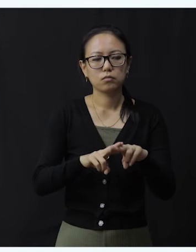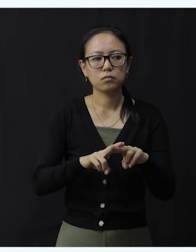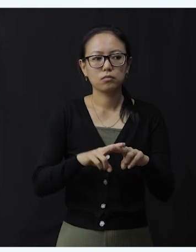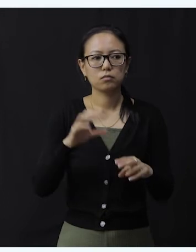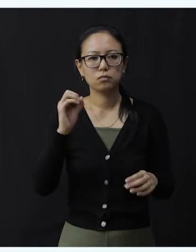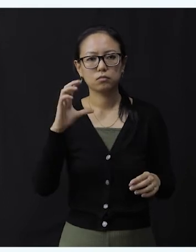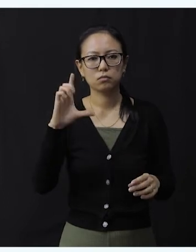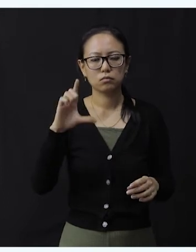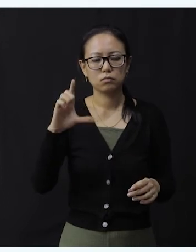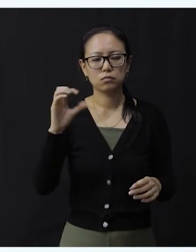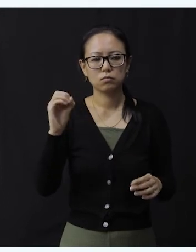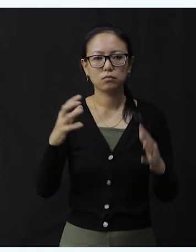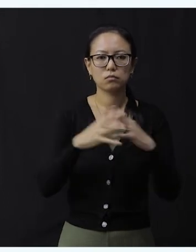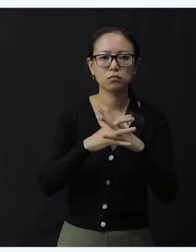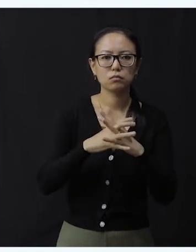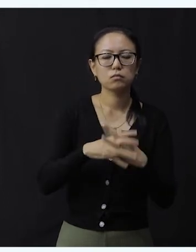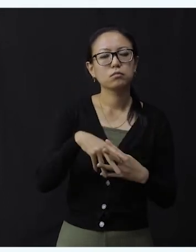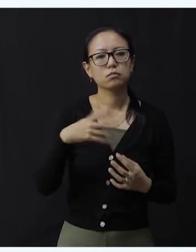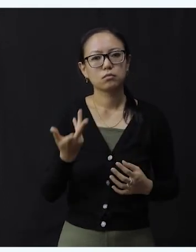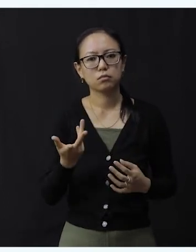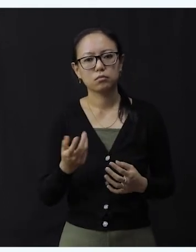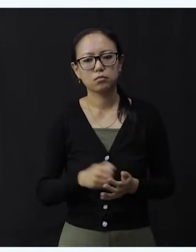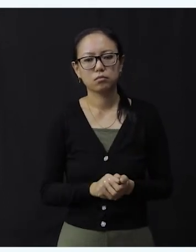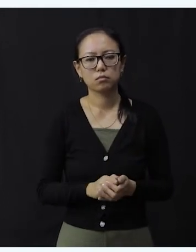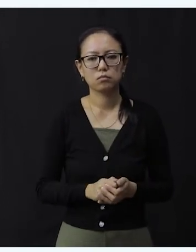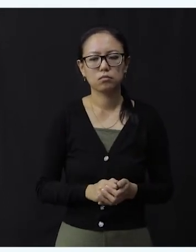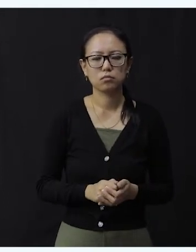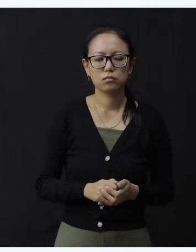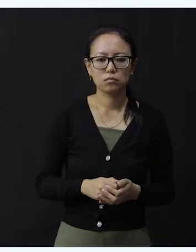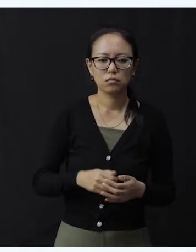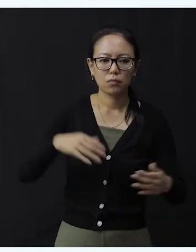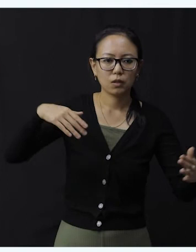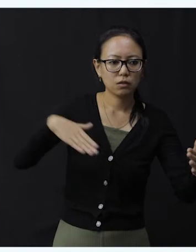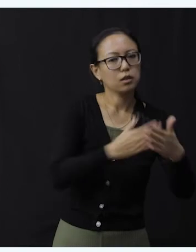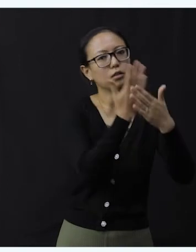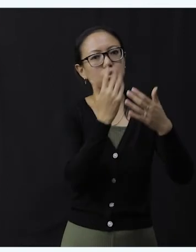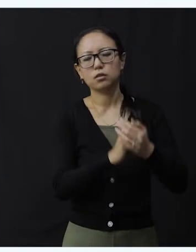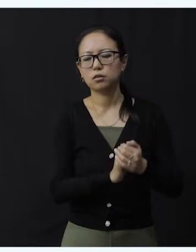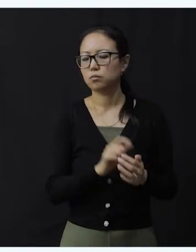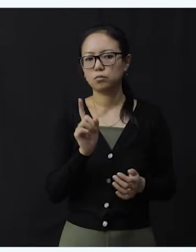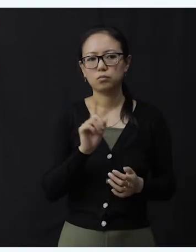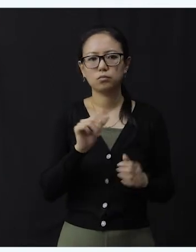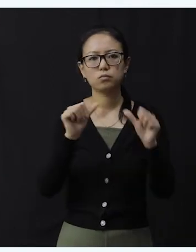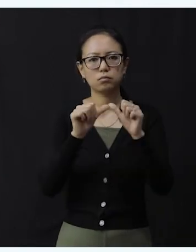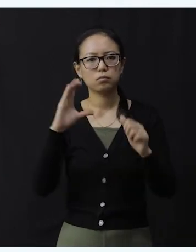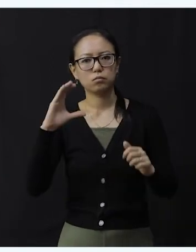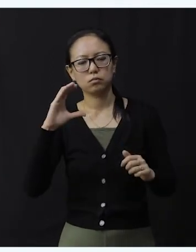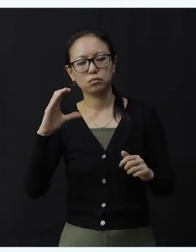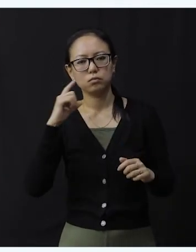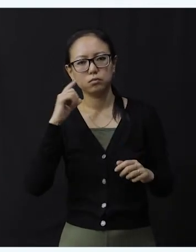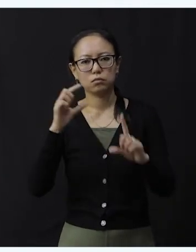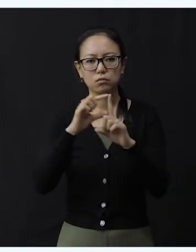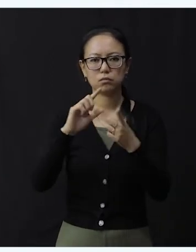and it will not lead us to accident. So the first safety rules is that when you are